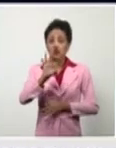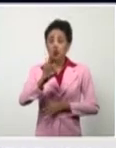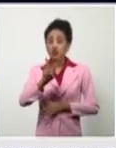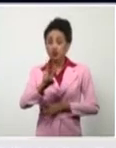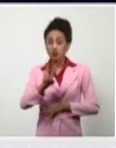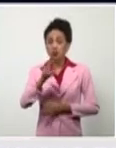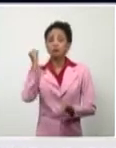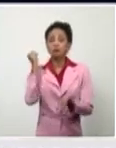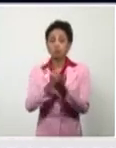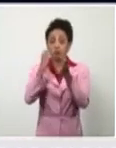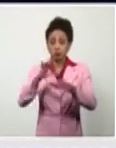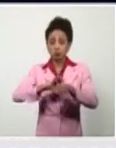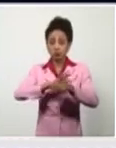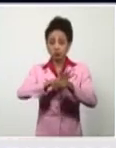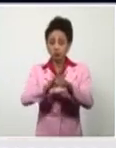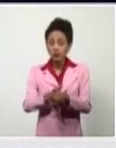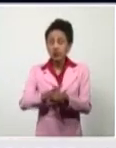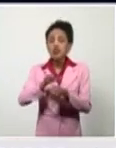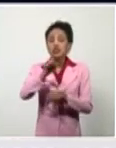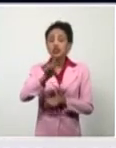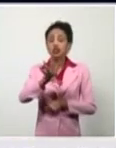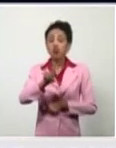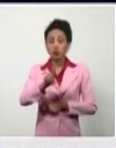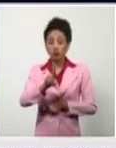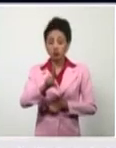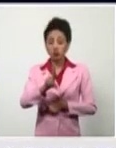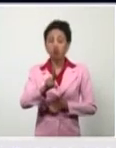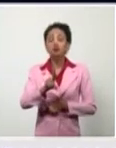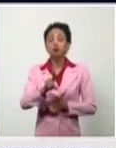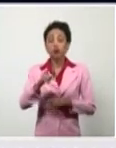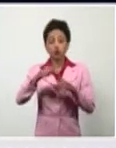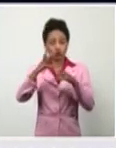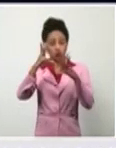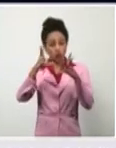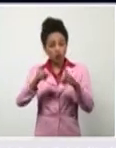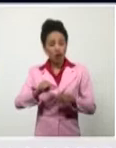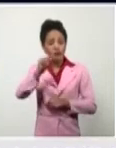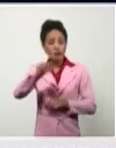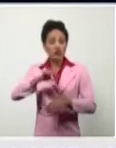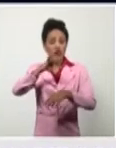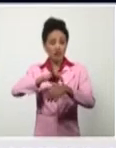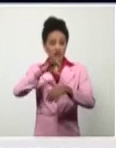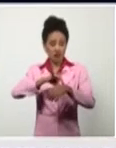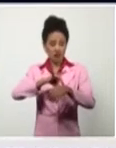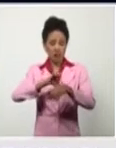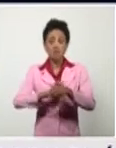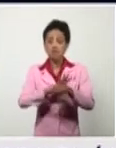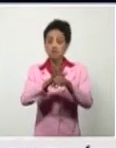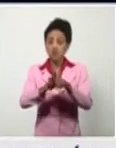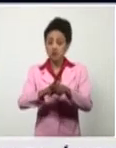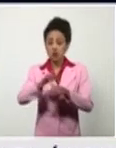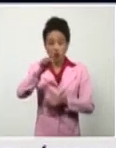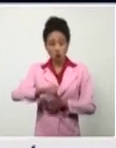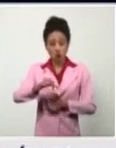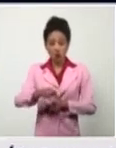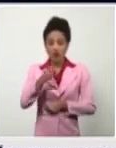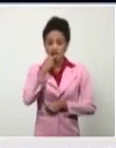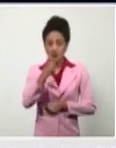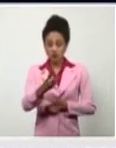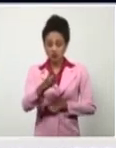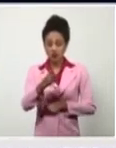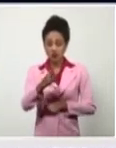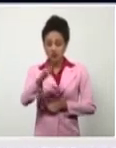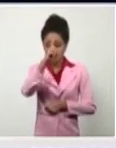confirmed 151, and this is the number of active cases we have today. And in our primary healthcare system,